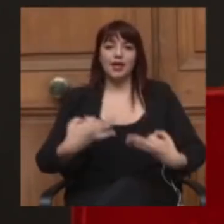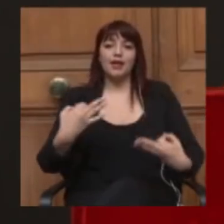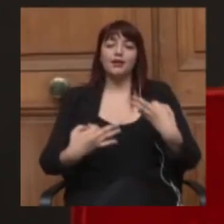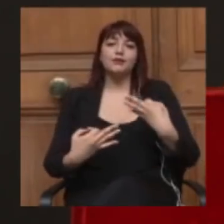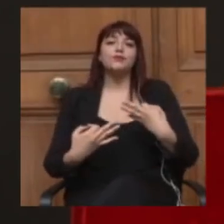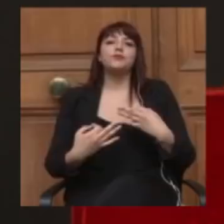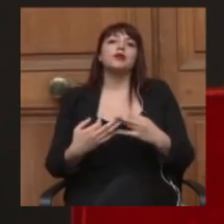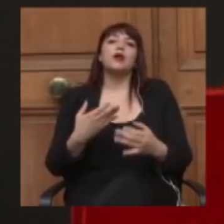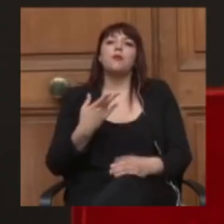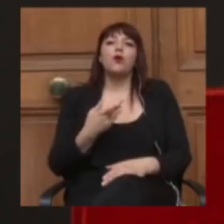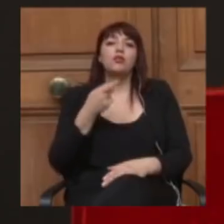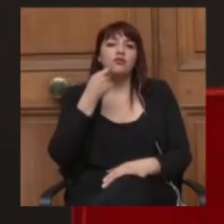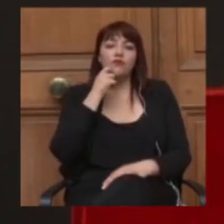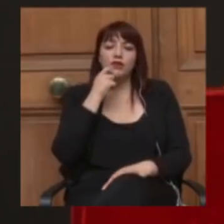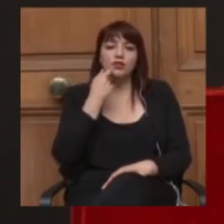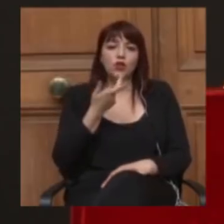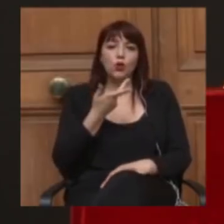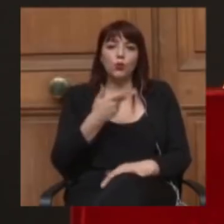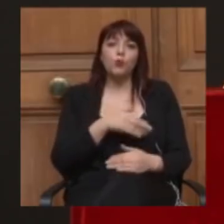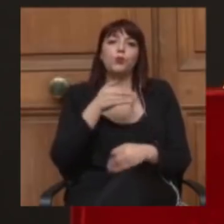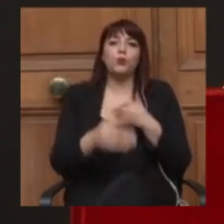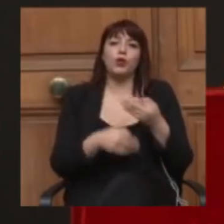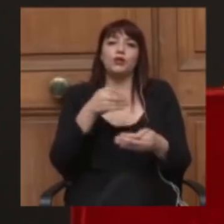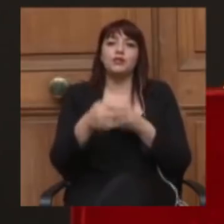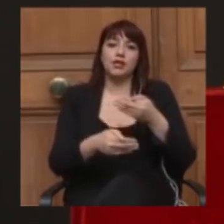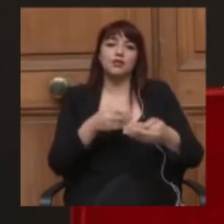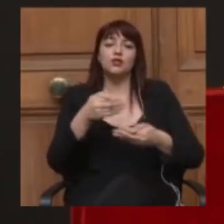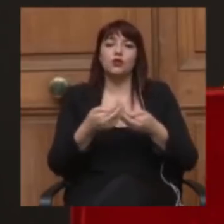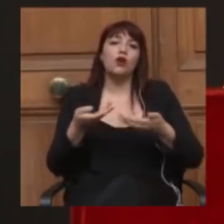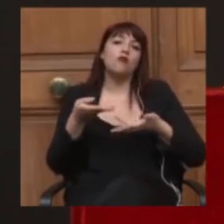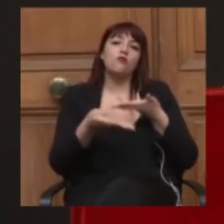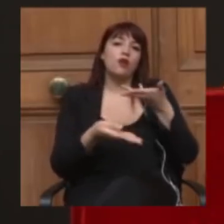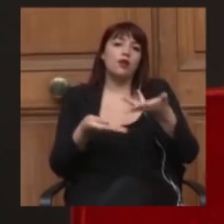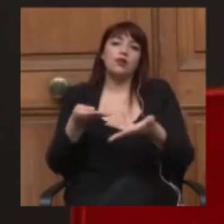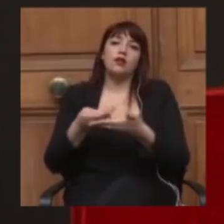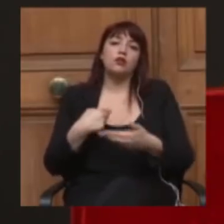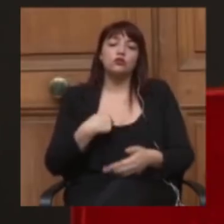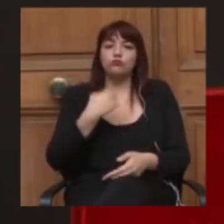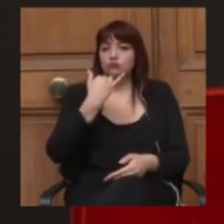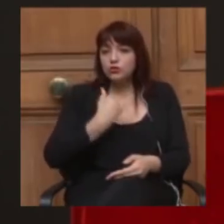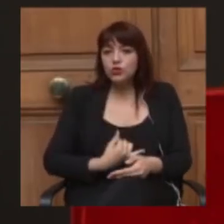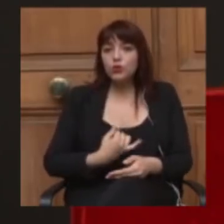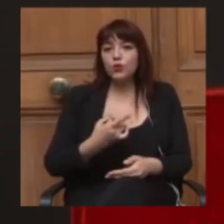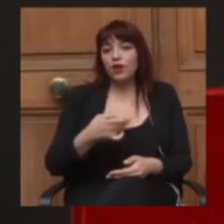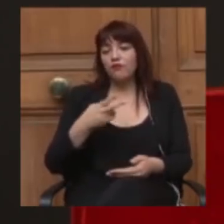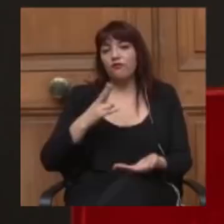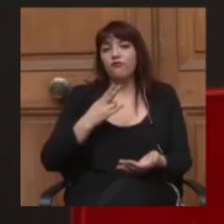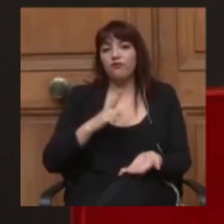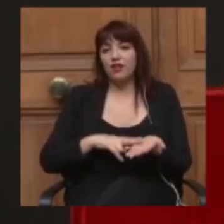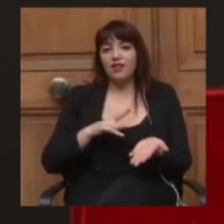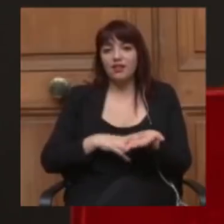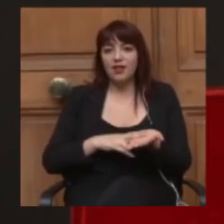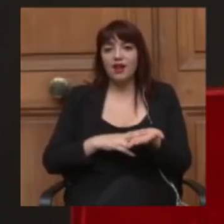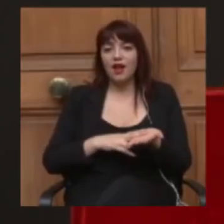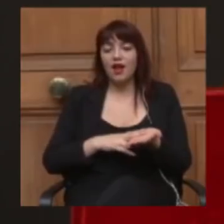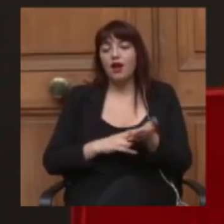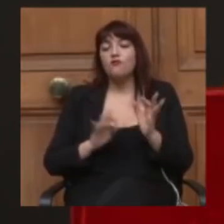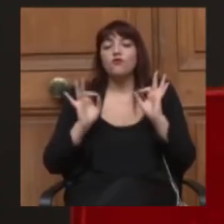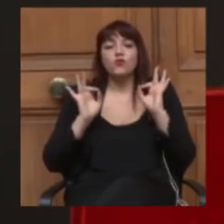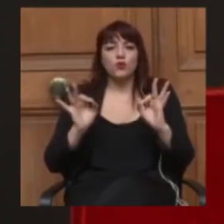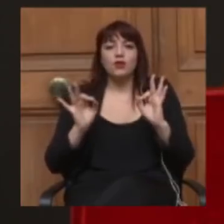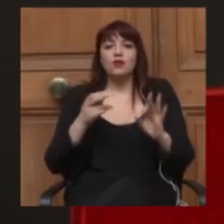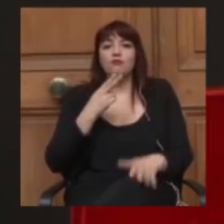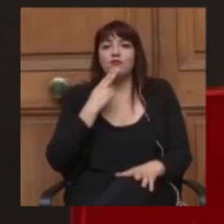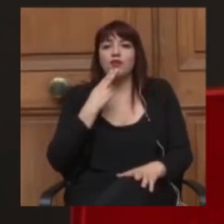a collaborative process. I am lucky to belong to a vibrant world of people who refuse to